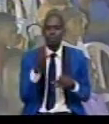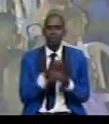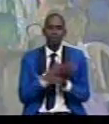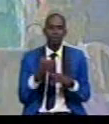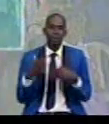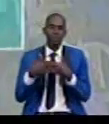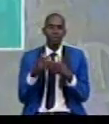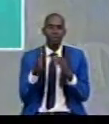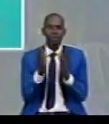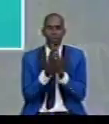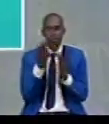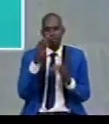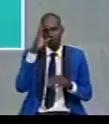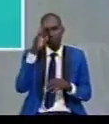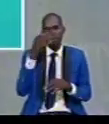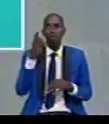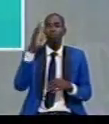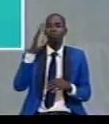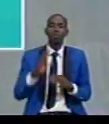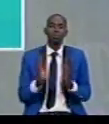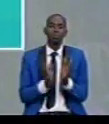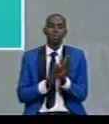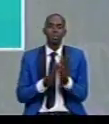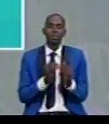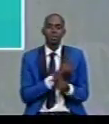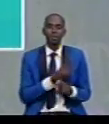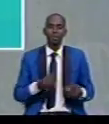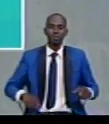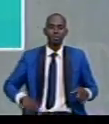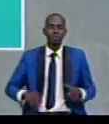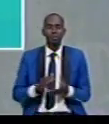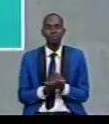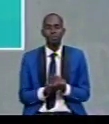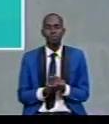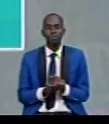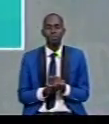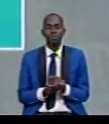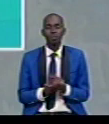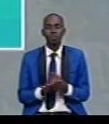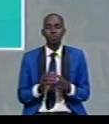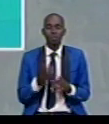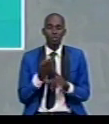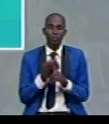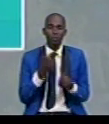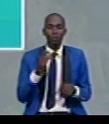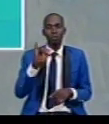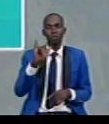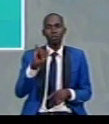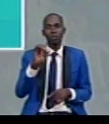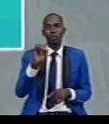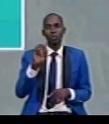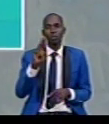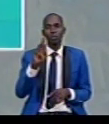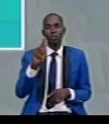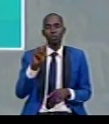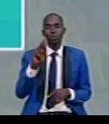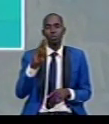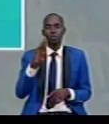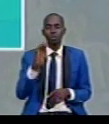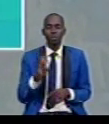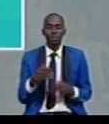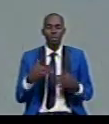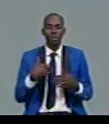man of God. Praise the Lord. Also on YouTube, we have the testimony from Sister